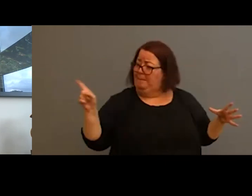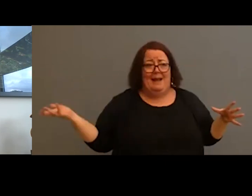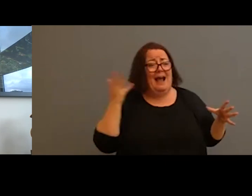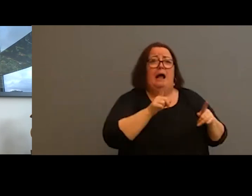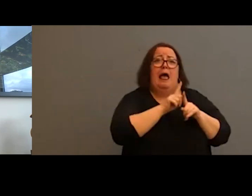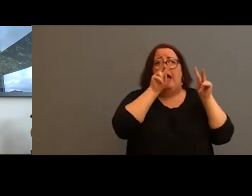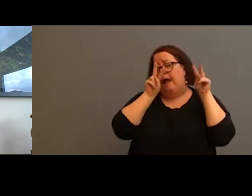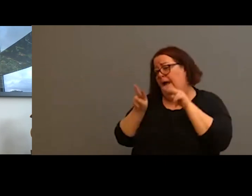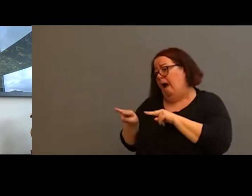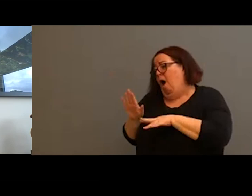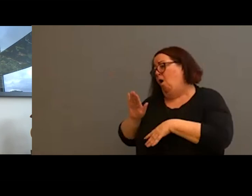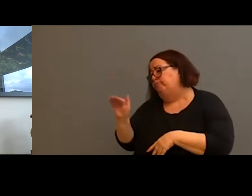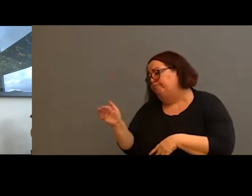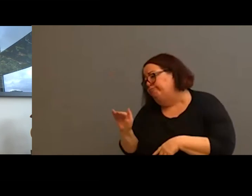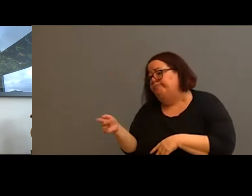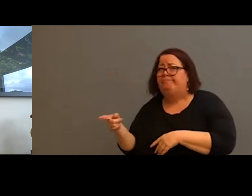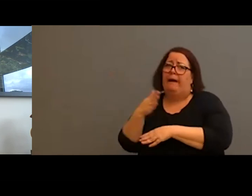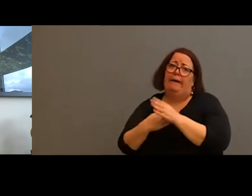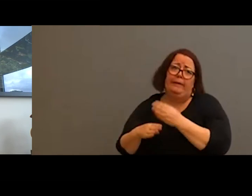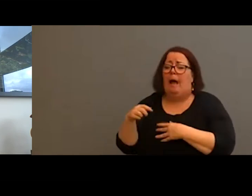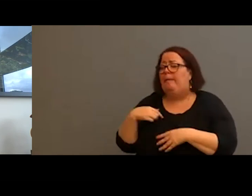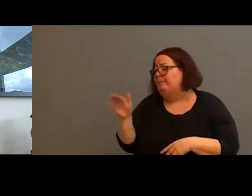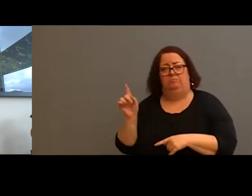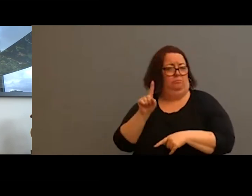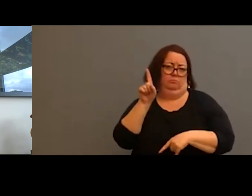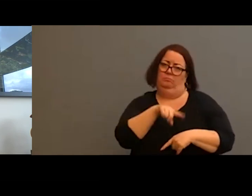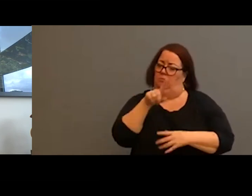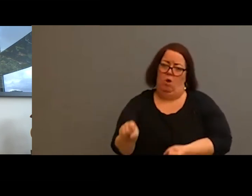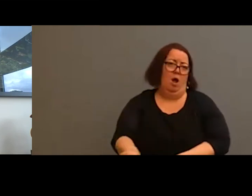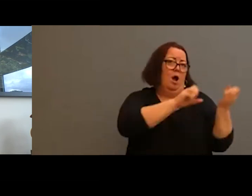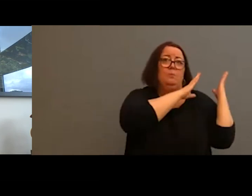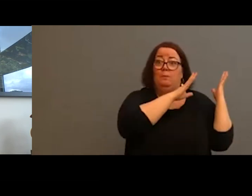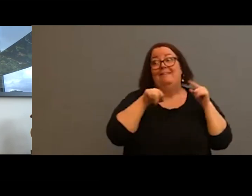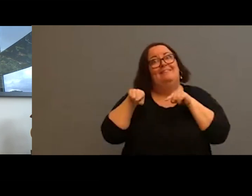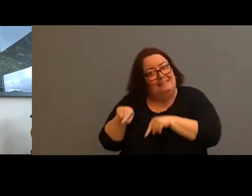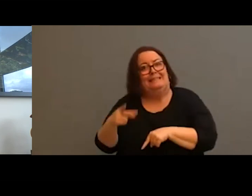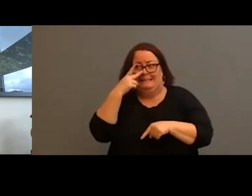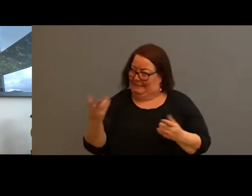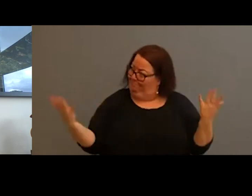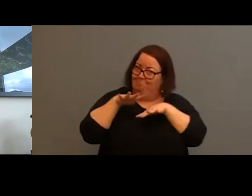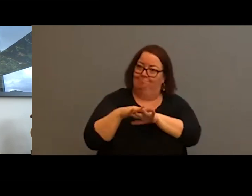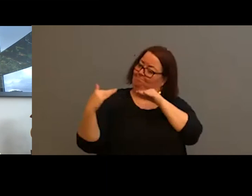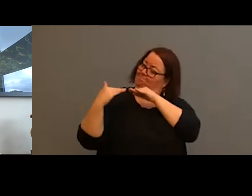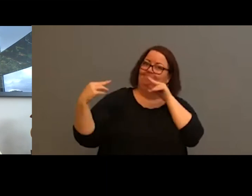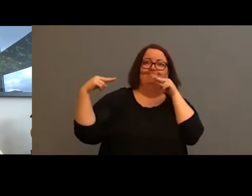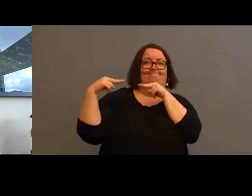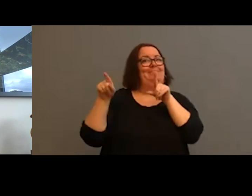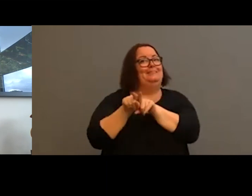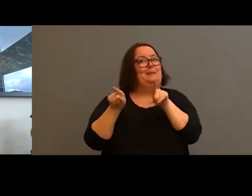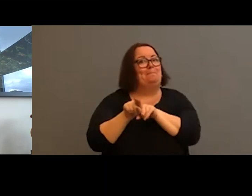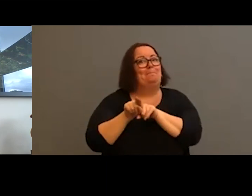benefit everyone. Universal design is good for everyone. And also, the